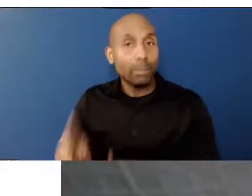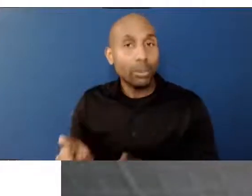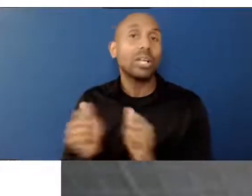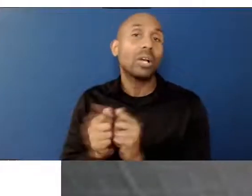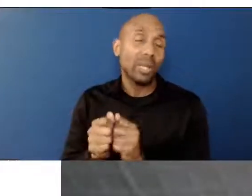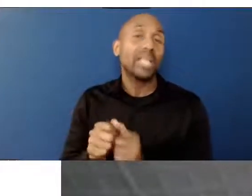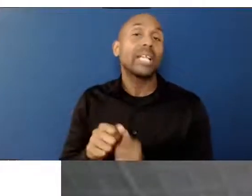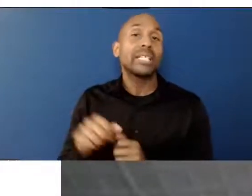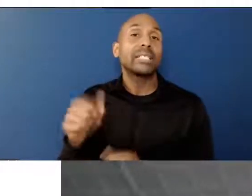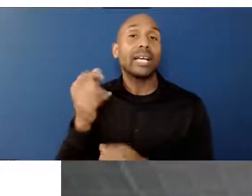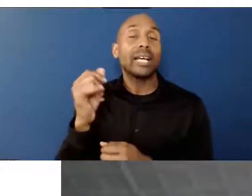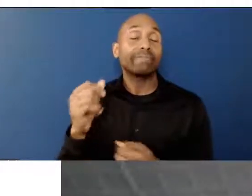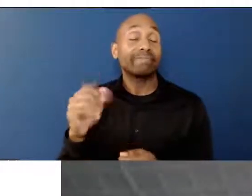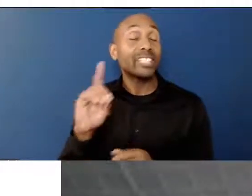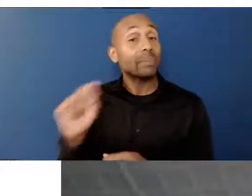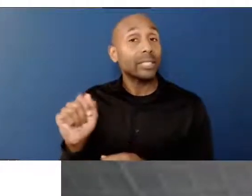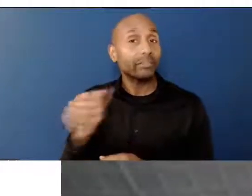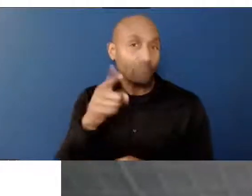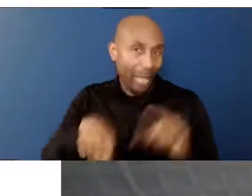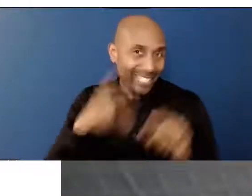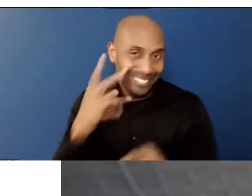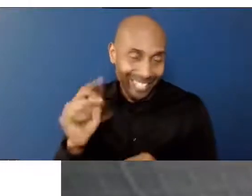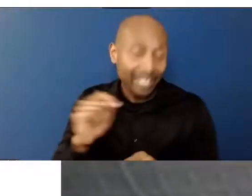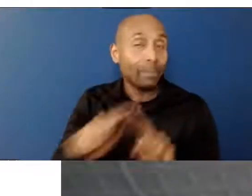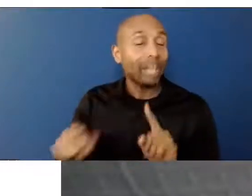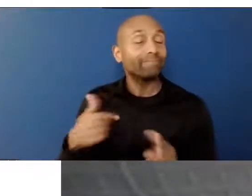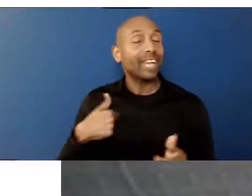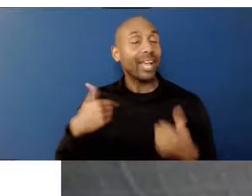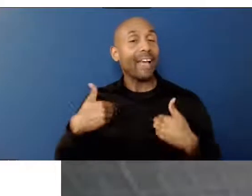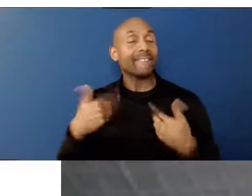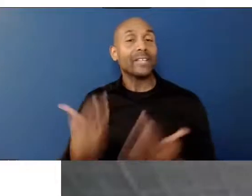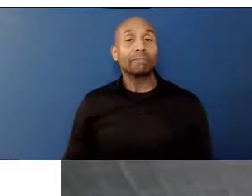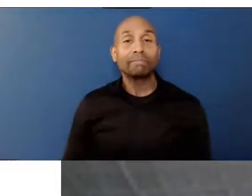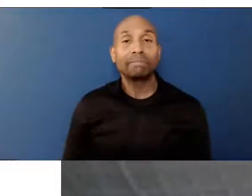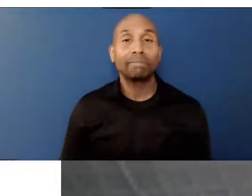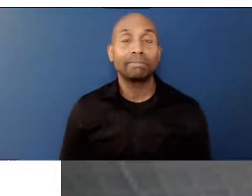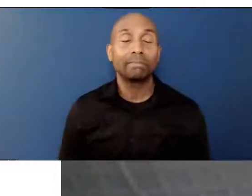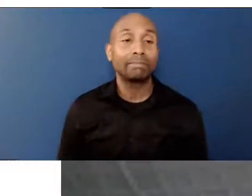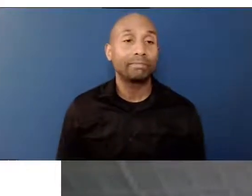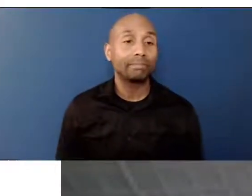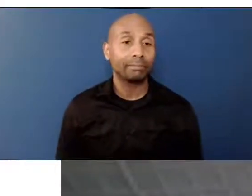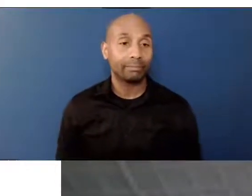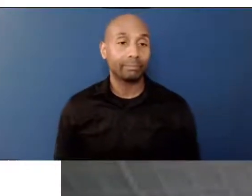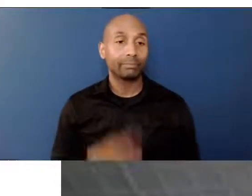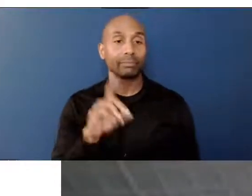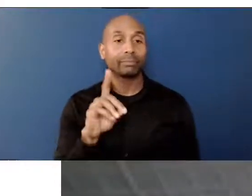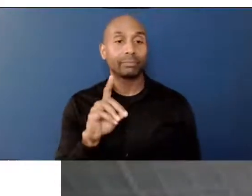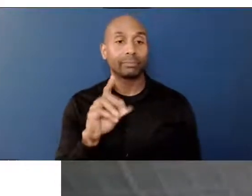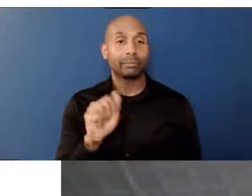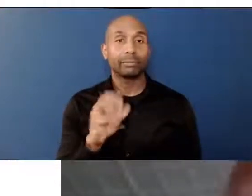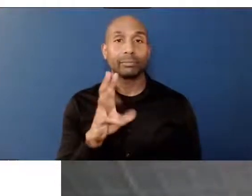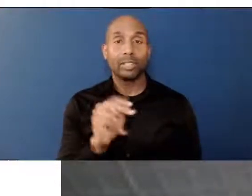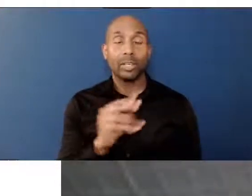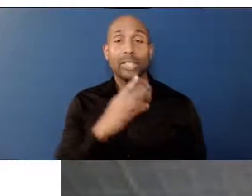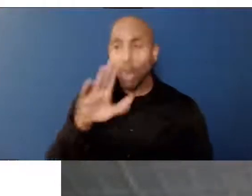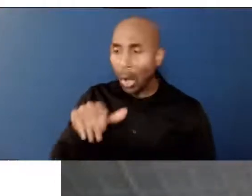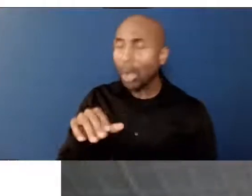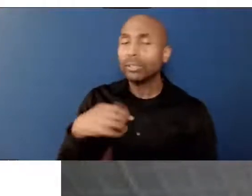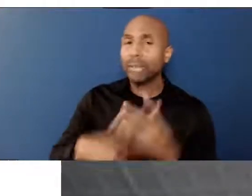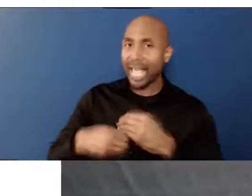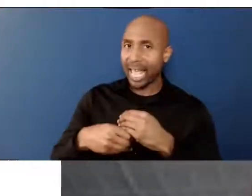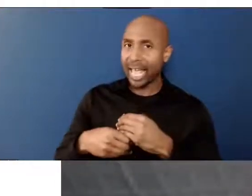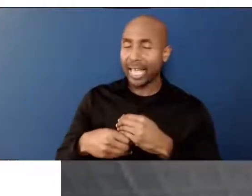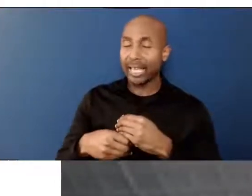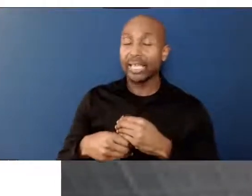invisible disability. Yeah. Children with invisible. And Jessica, I'll just jump in and mention that the process for applying